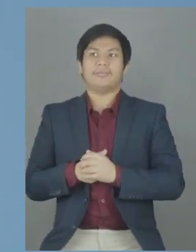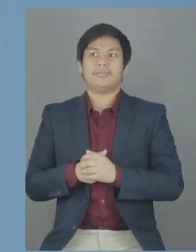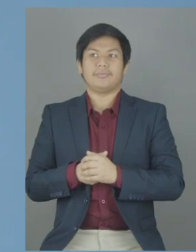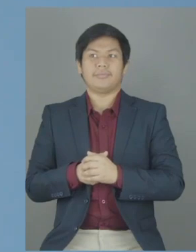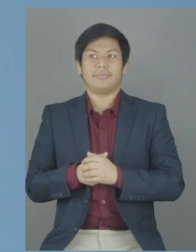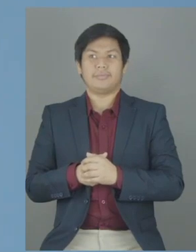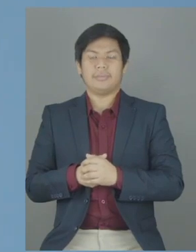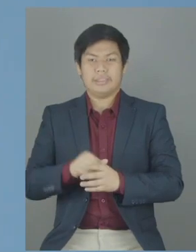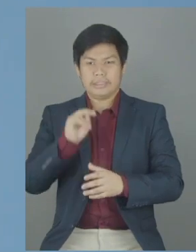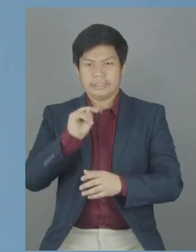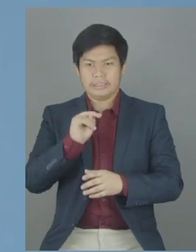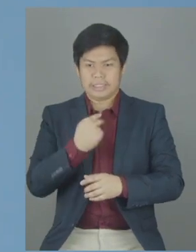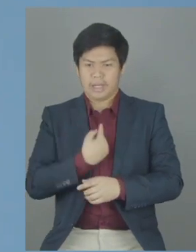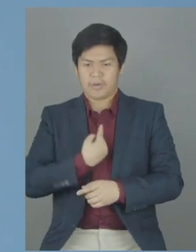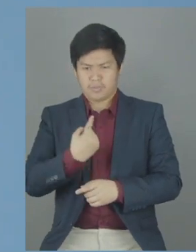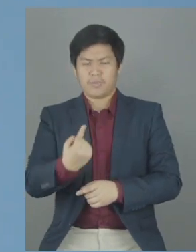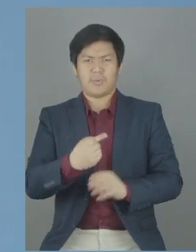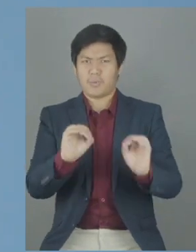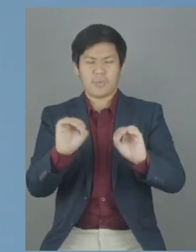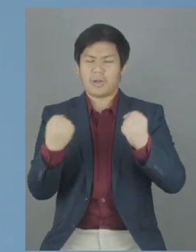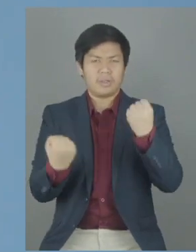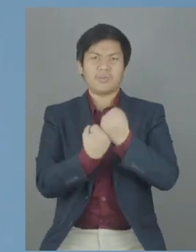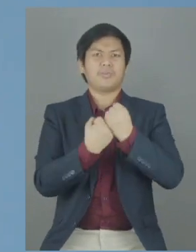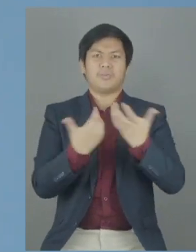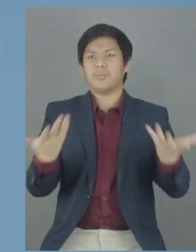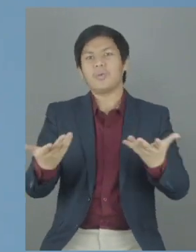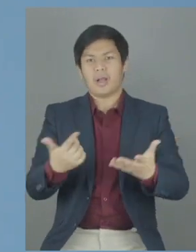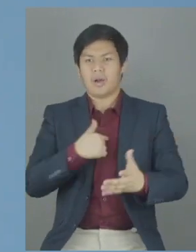You have to do things on your own. No one's going to support you.